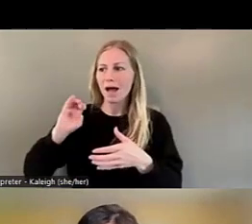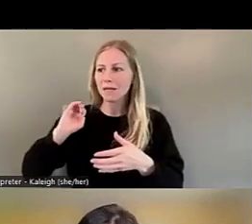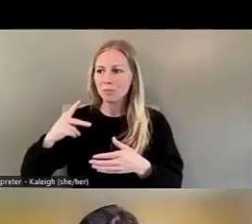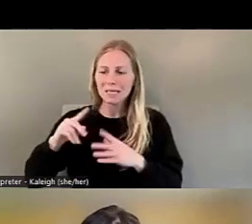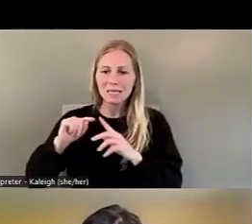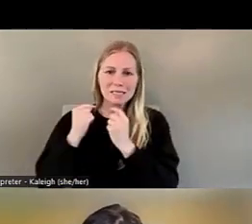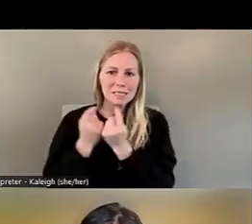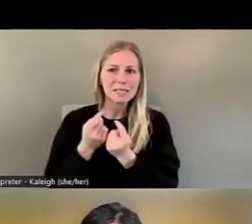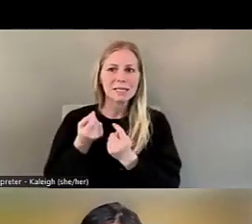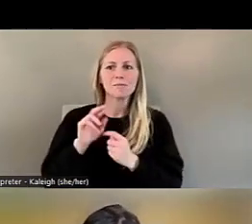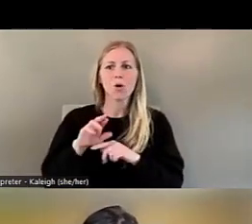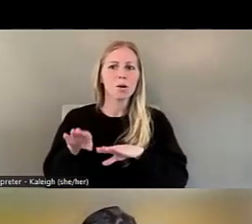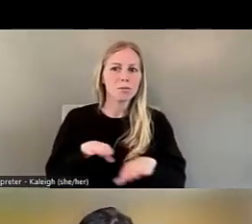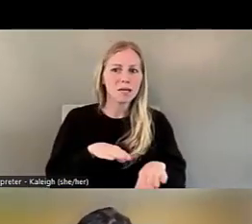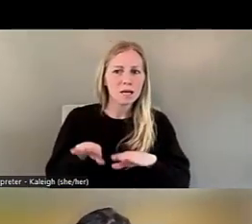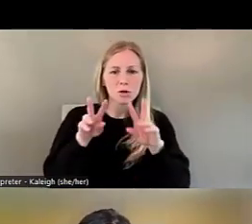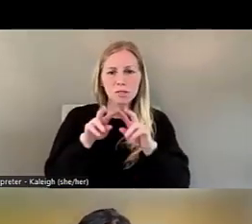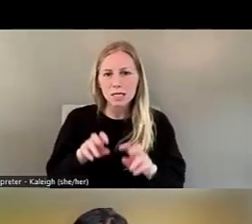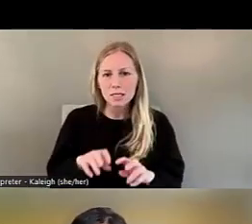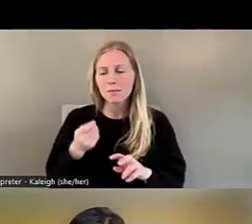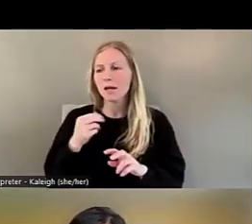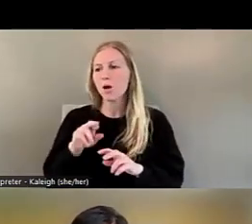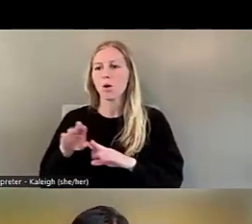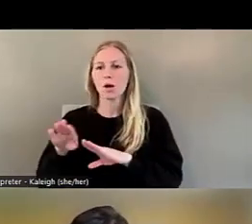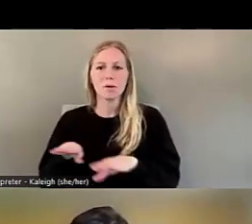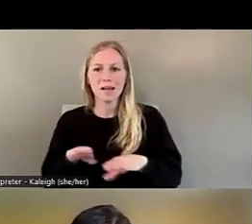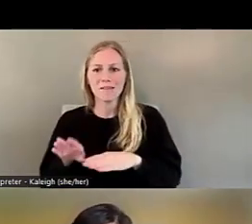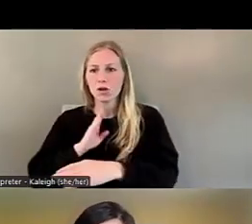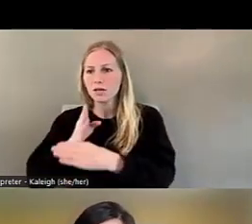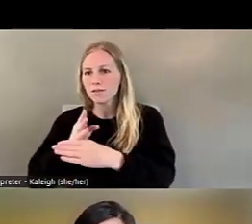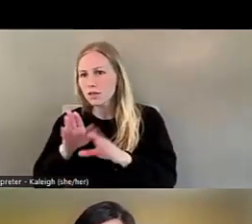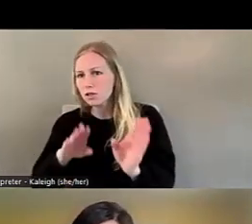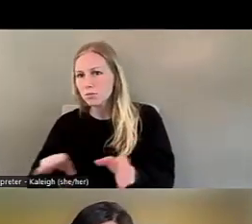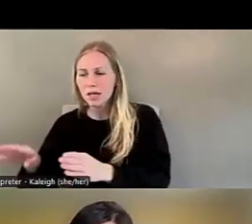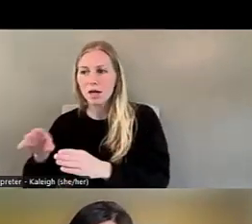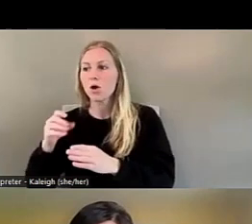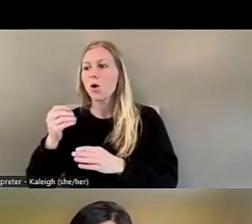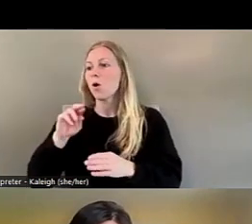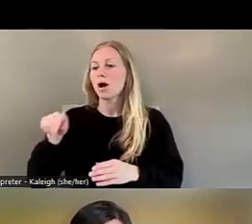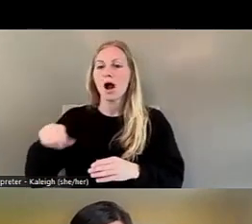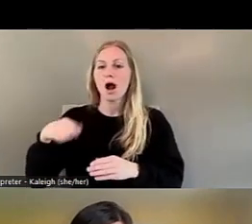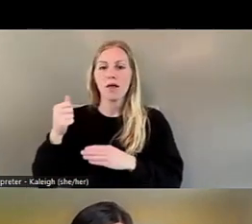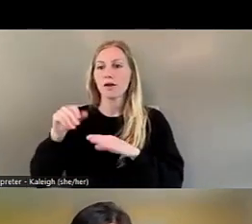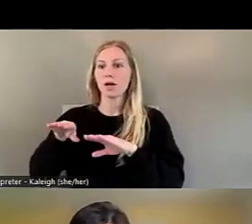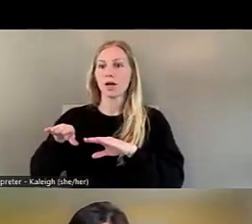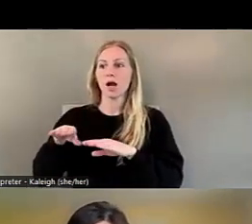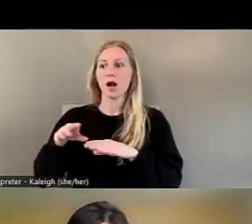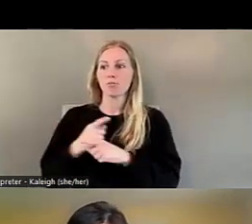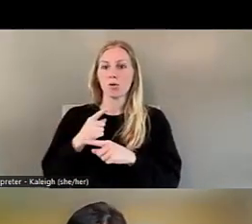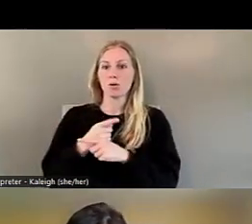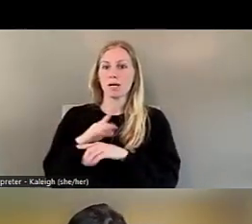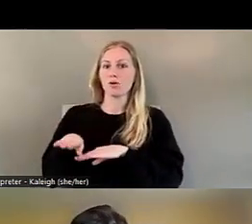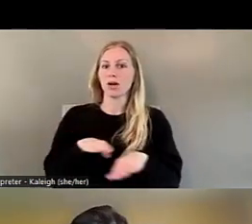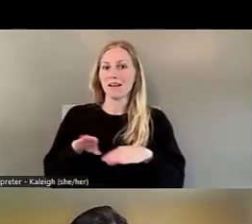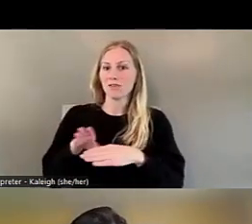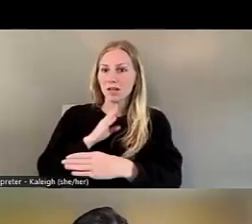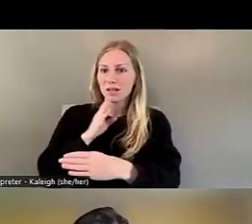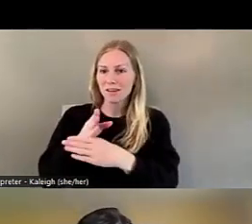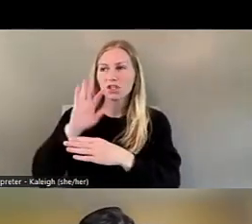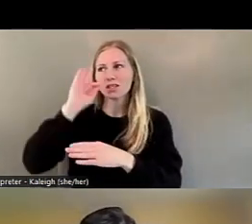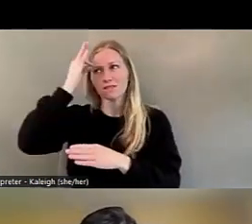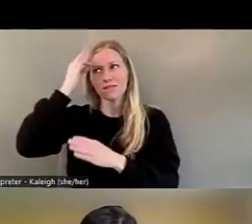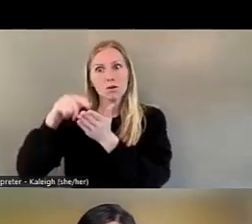assessment, implementing a behavioral intervention plan, or other appropriate behavioral interventions as is federally